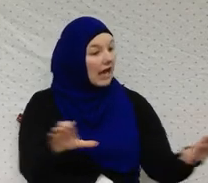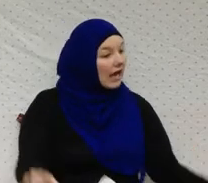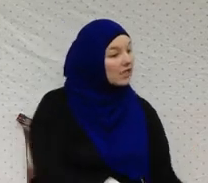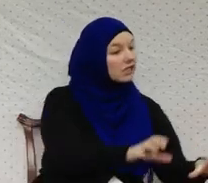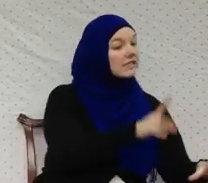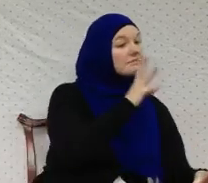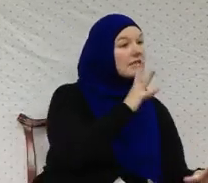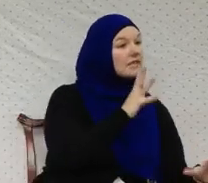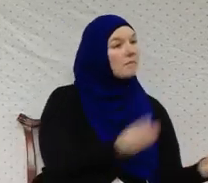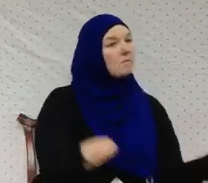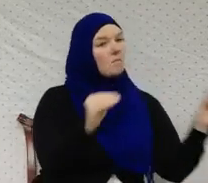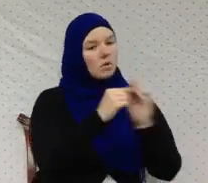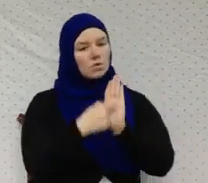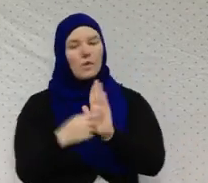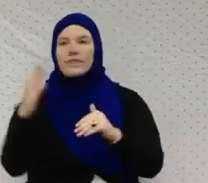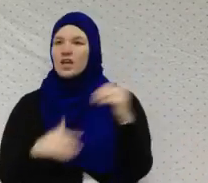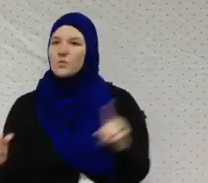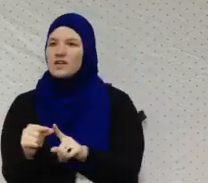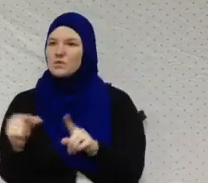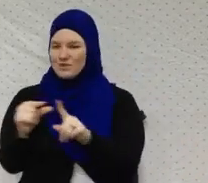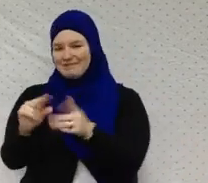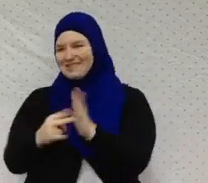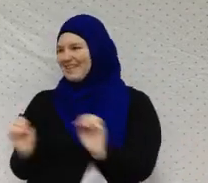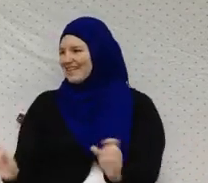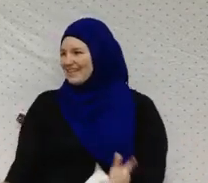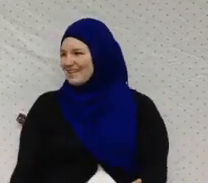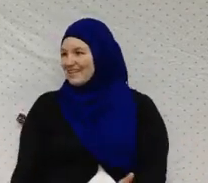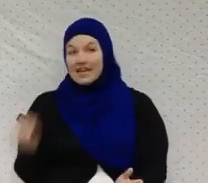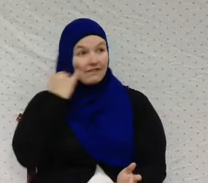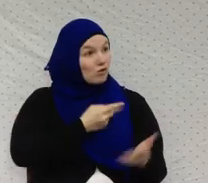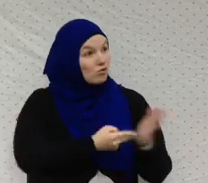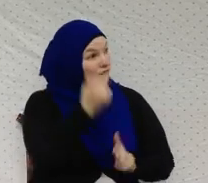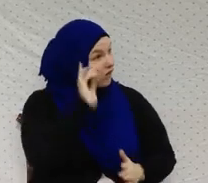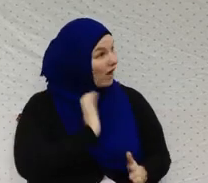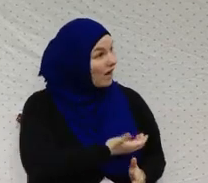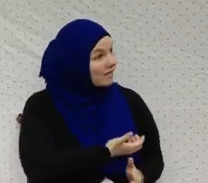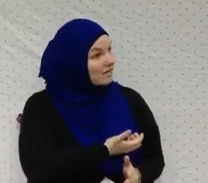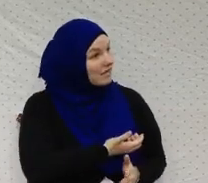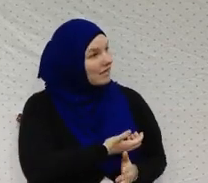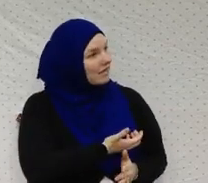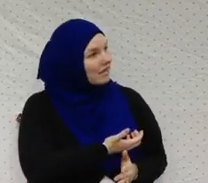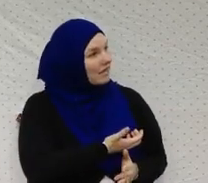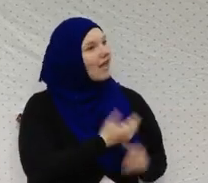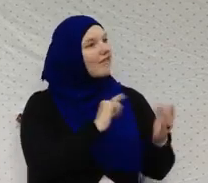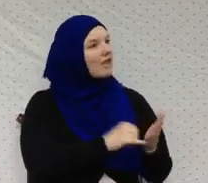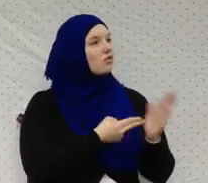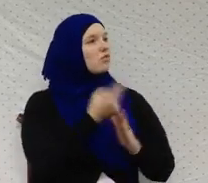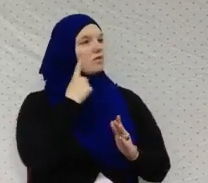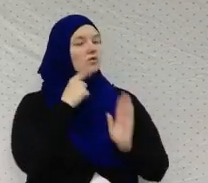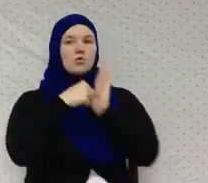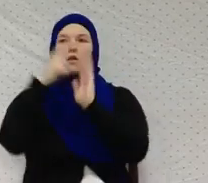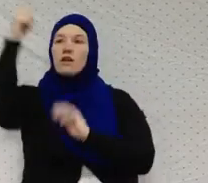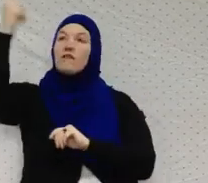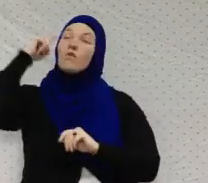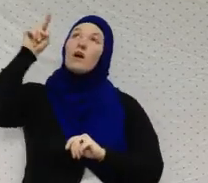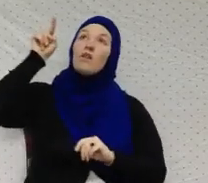Action speaks louder than words, right? So if this is true for us, that also is true for